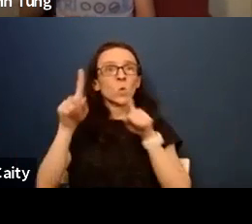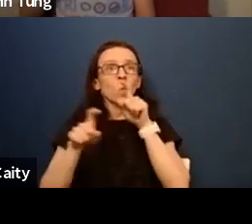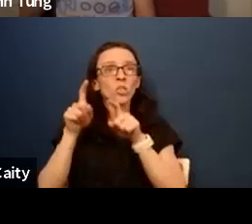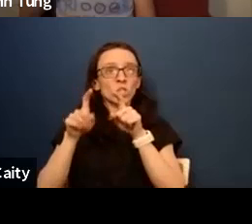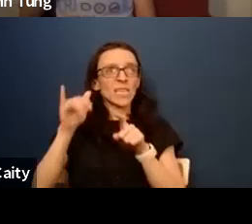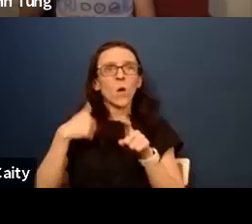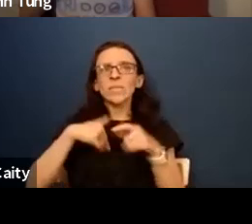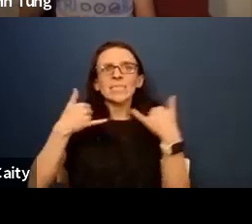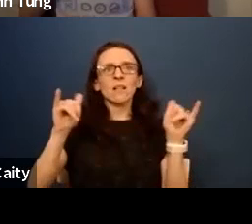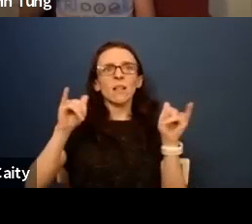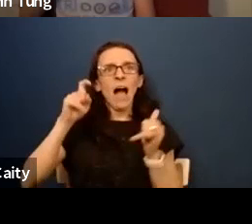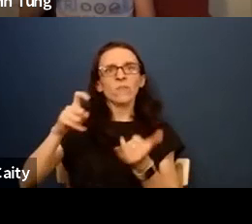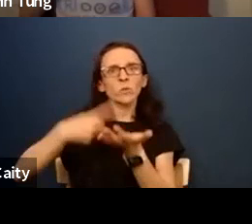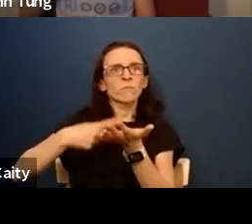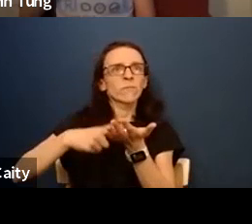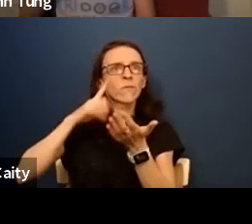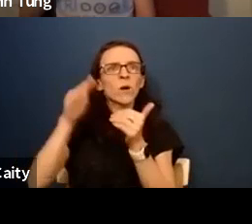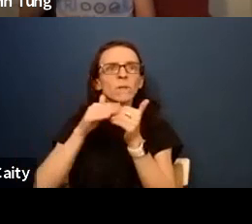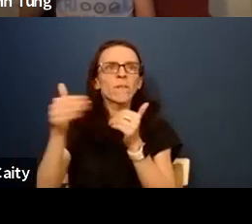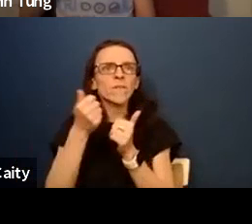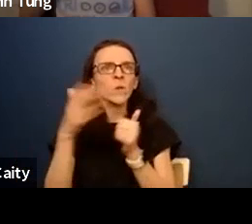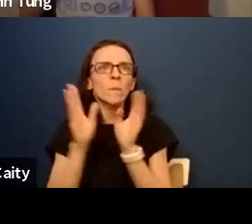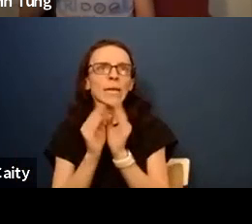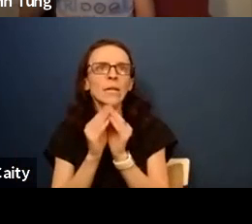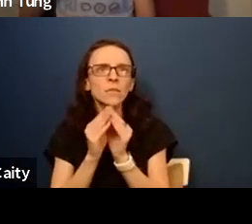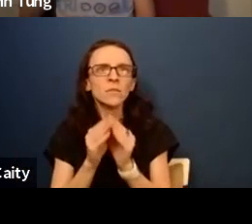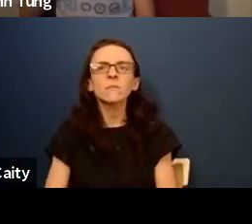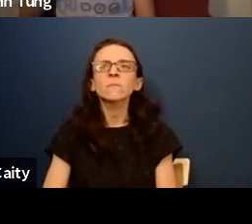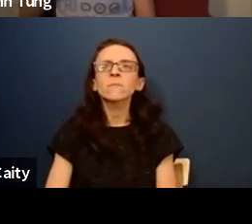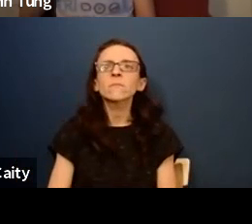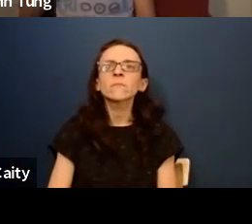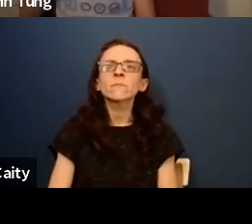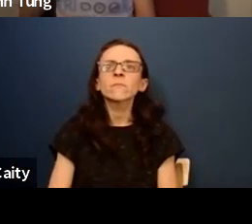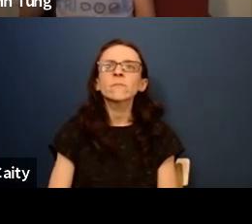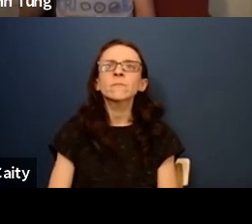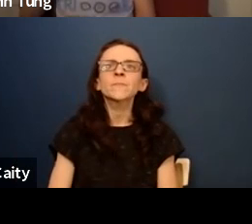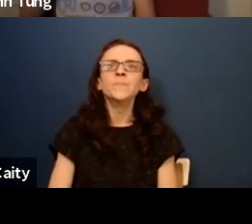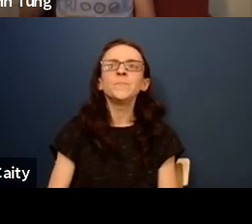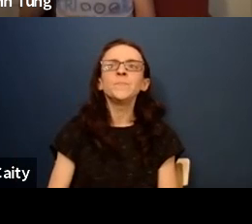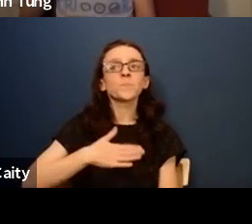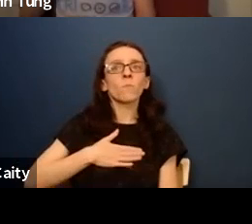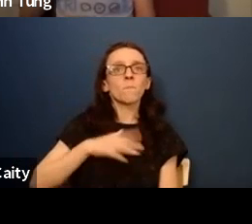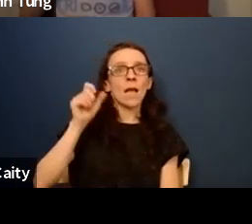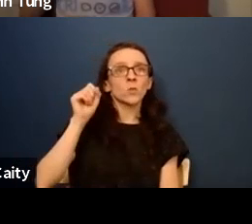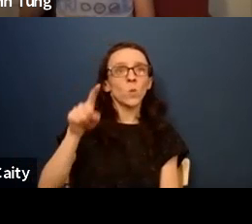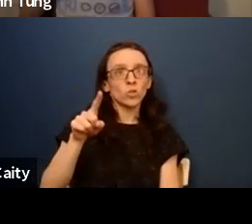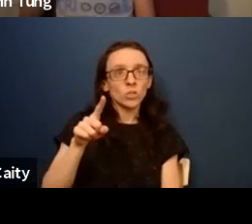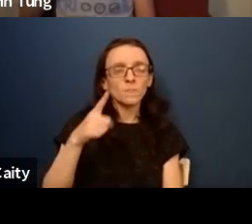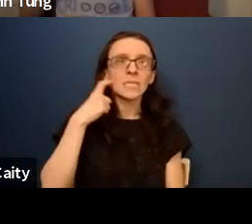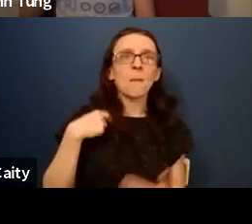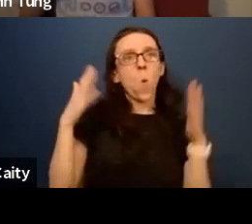wrestle with in our next couple of meetings. My question is, because I want to get this off the table if